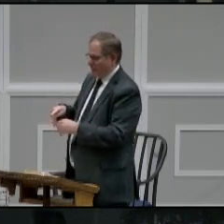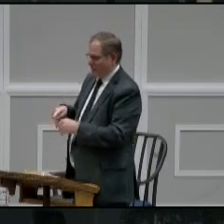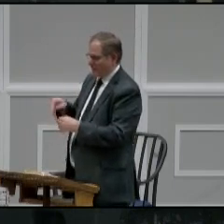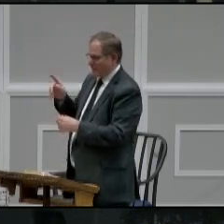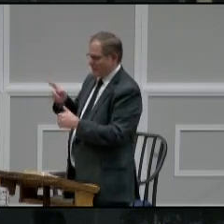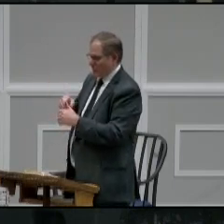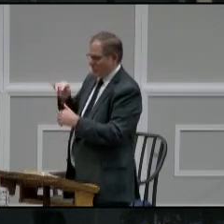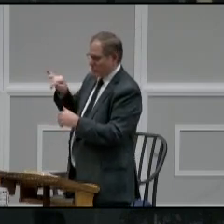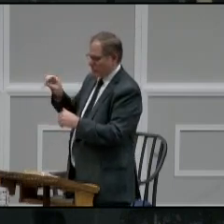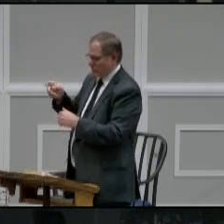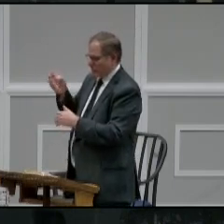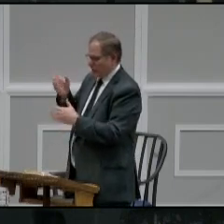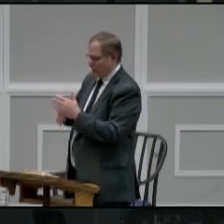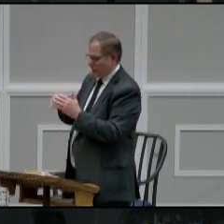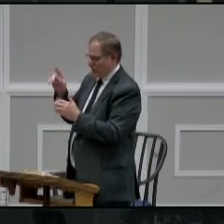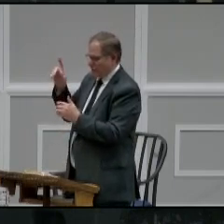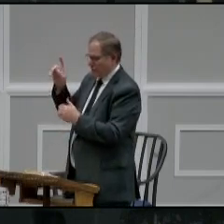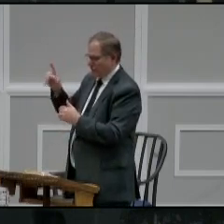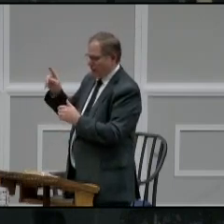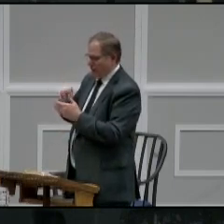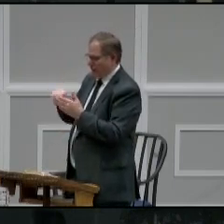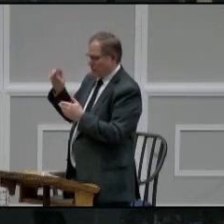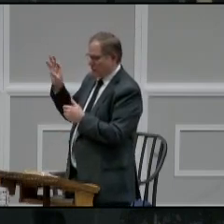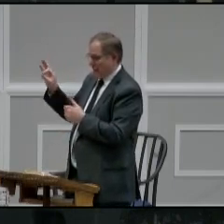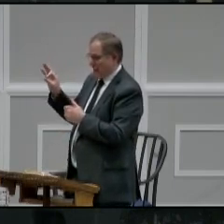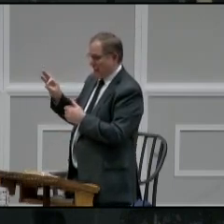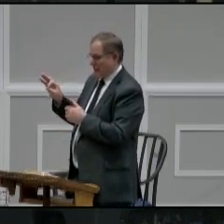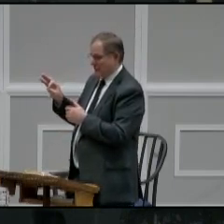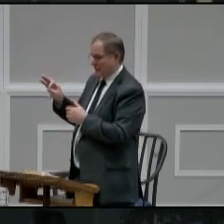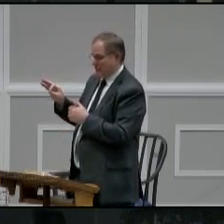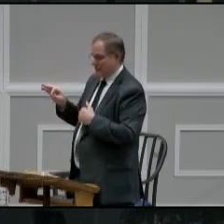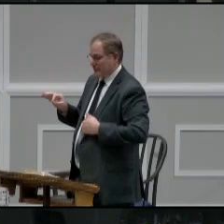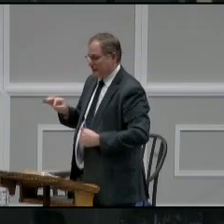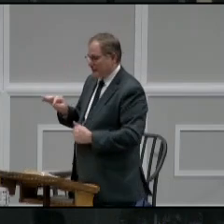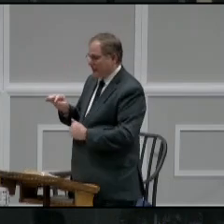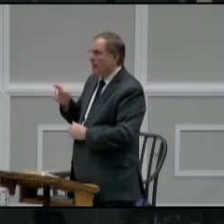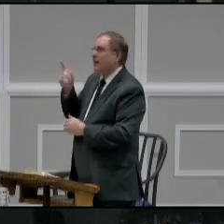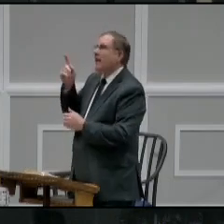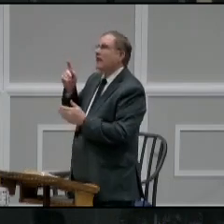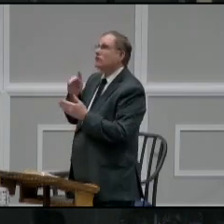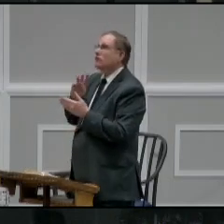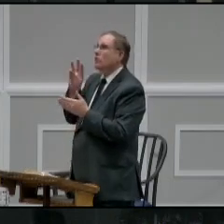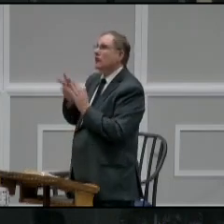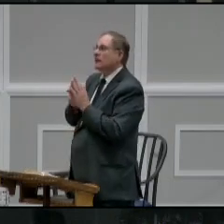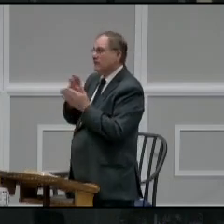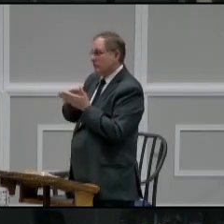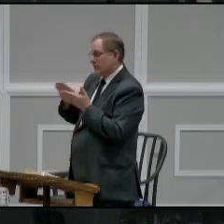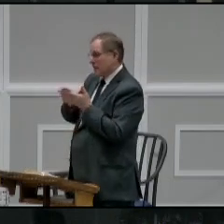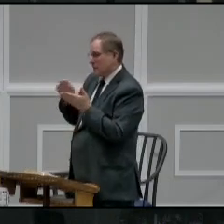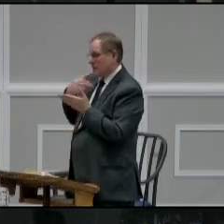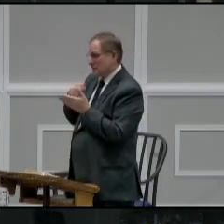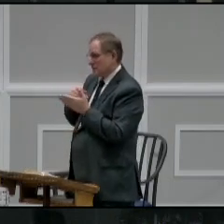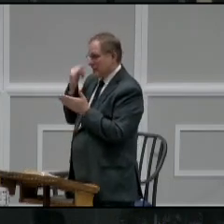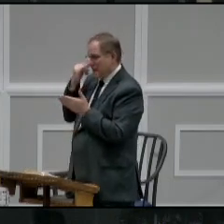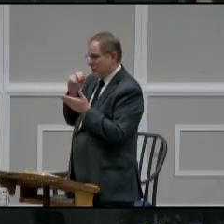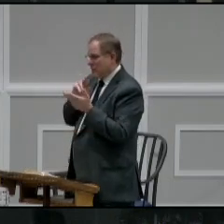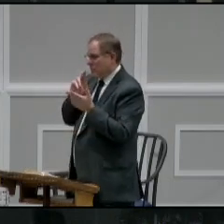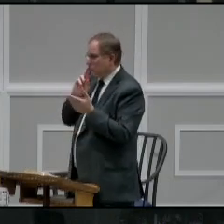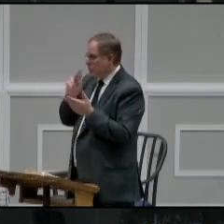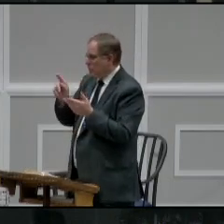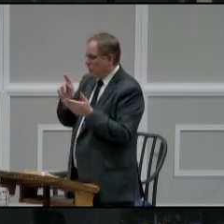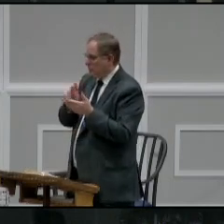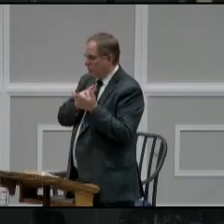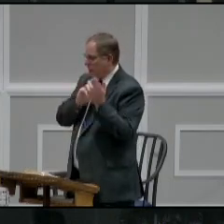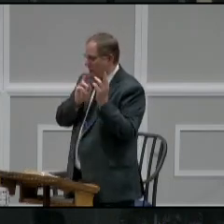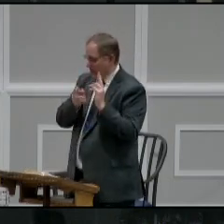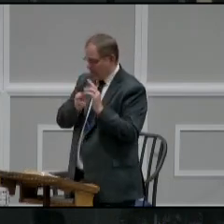you. But may we not take advantage of the grace of God and think, oh, the bill hadn't